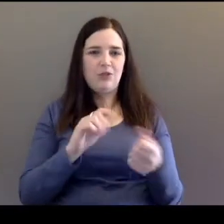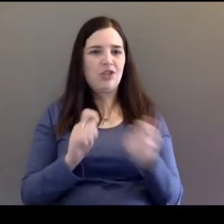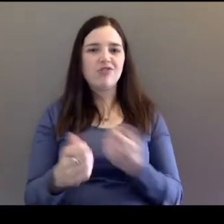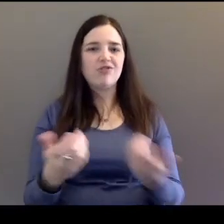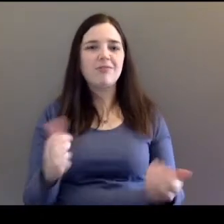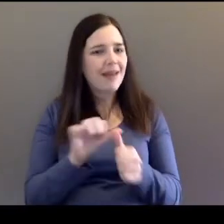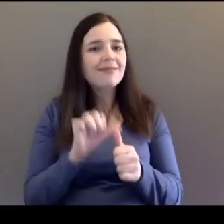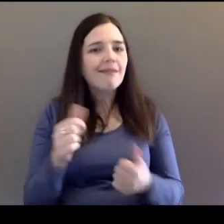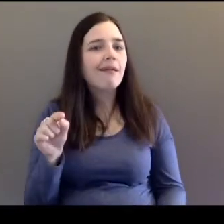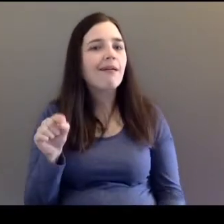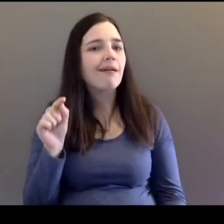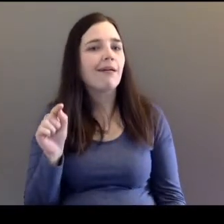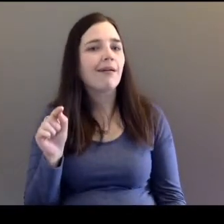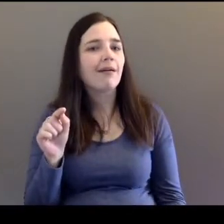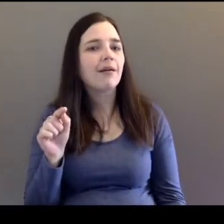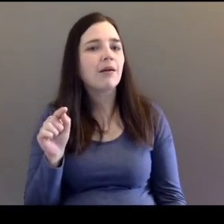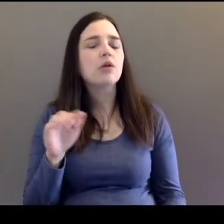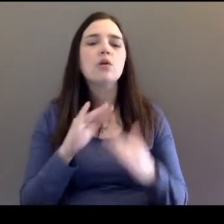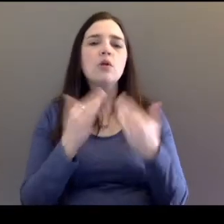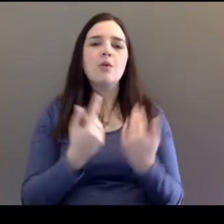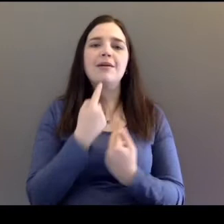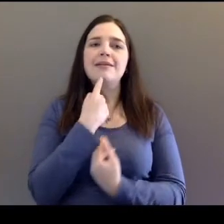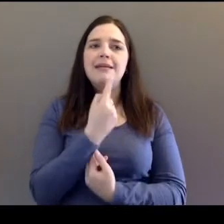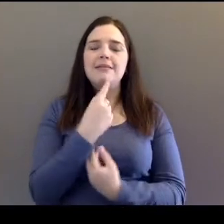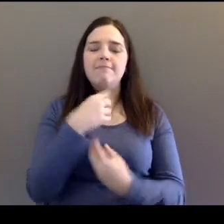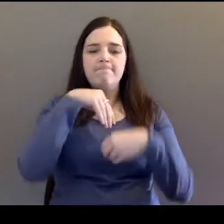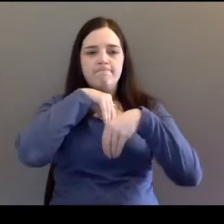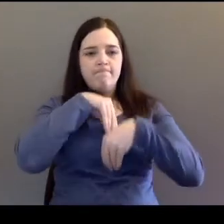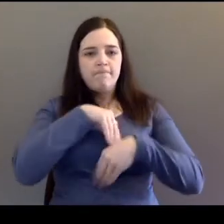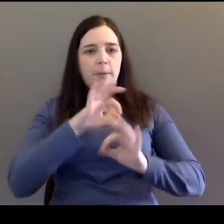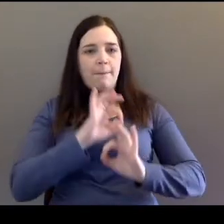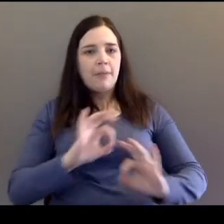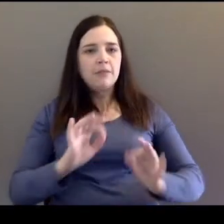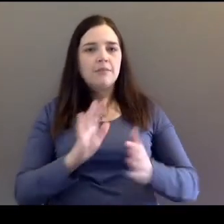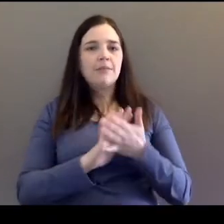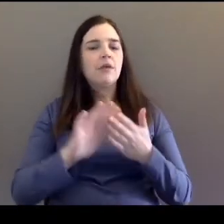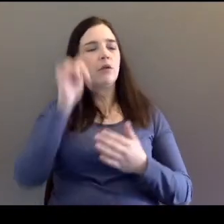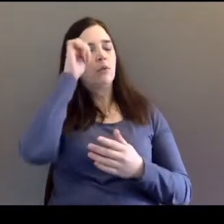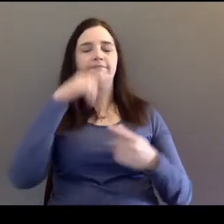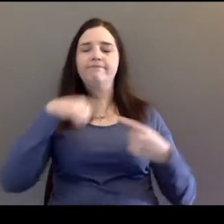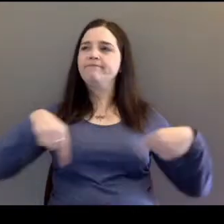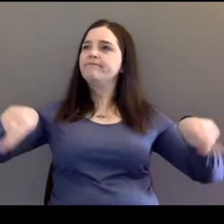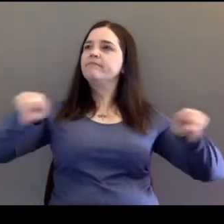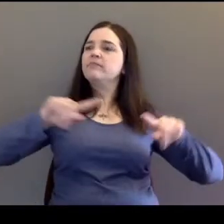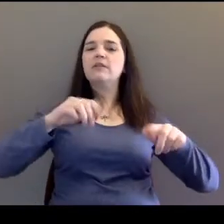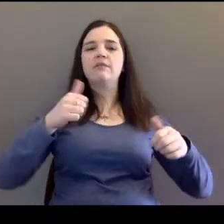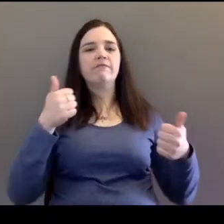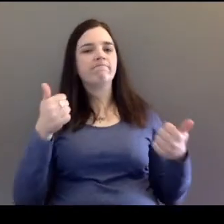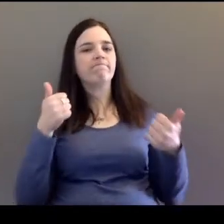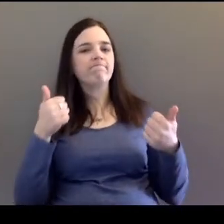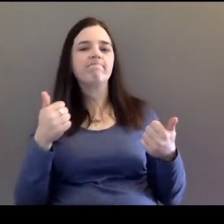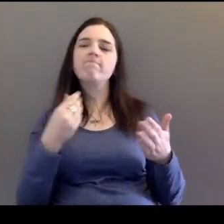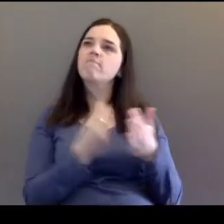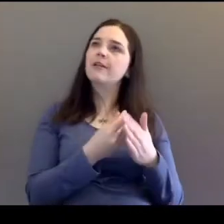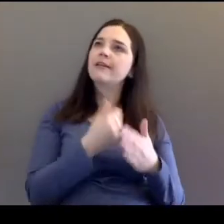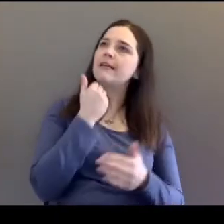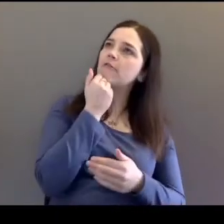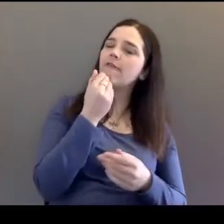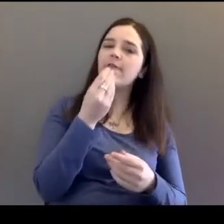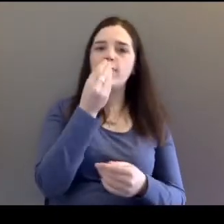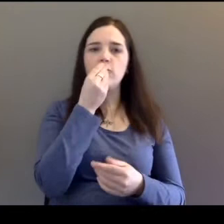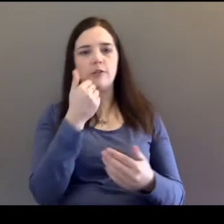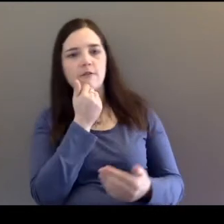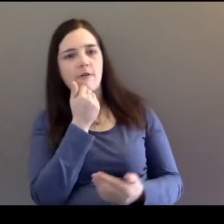The world says to us that inner peace comes from knowing that things are good round about me. I've got enough money in the bank. I've got enough food in the